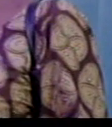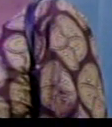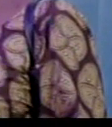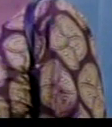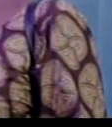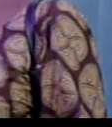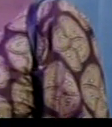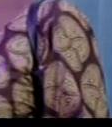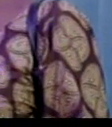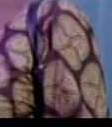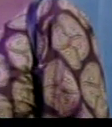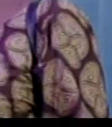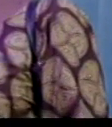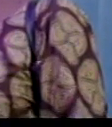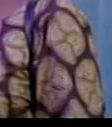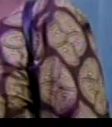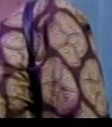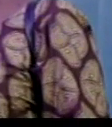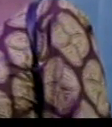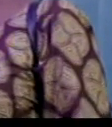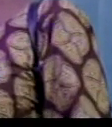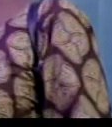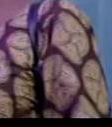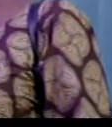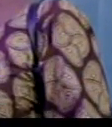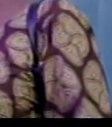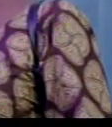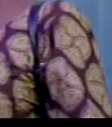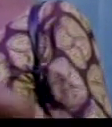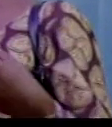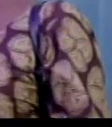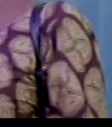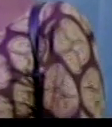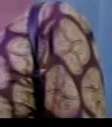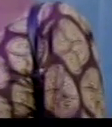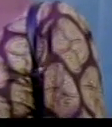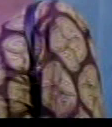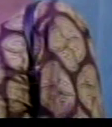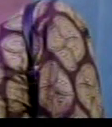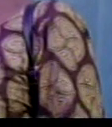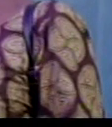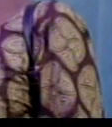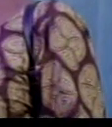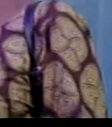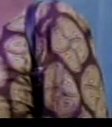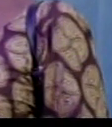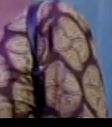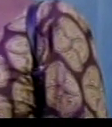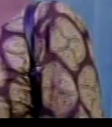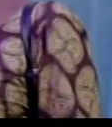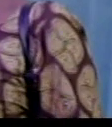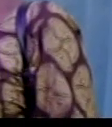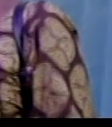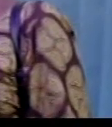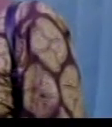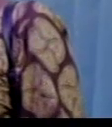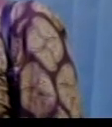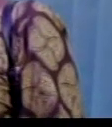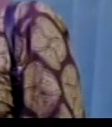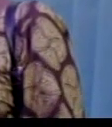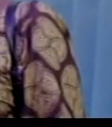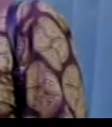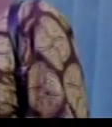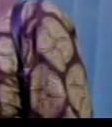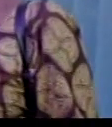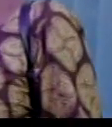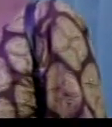anything that's wrong with me. But I know that I was not feeling fine. And the sound was so much in my eyes, I